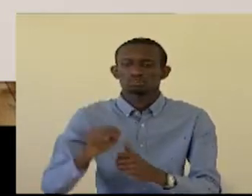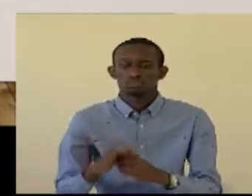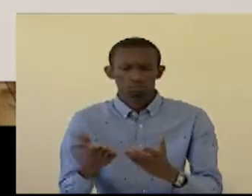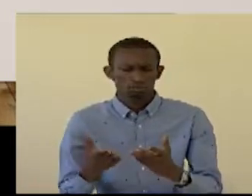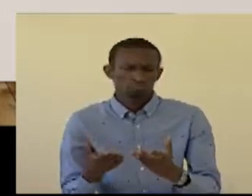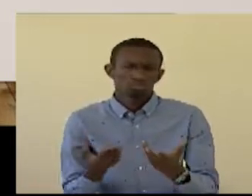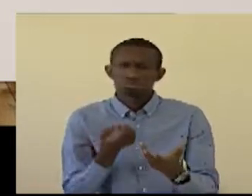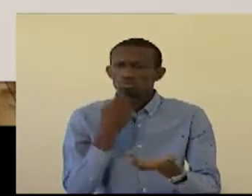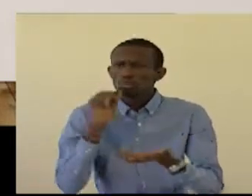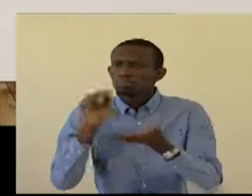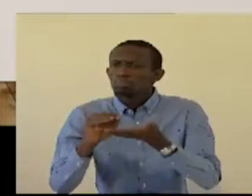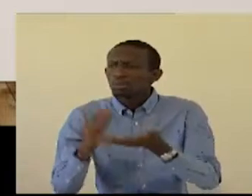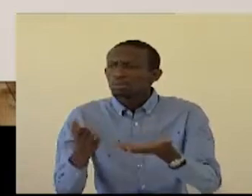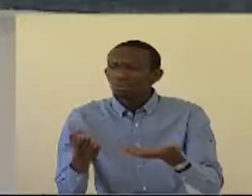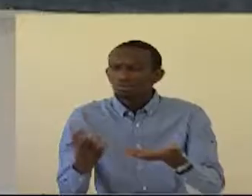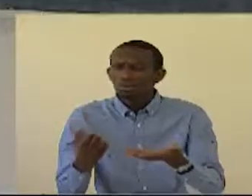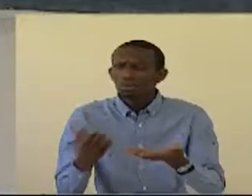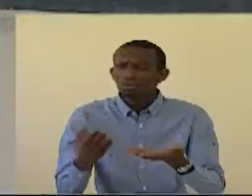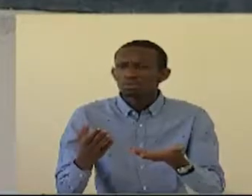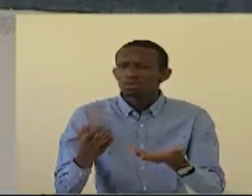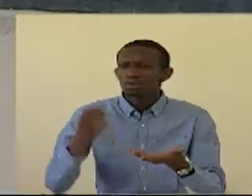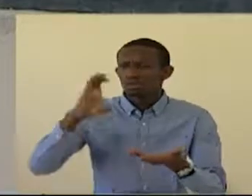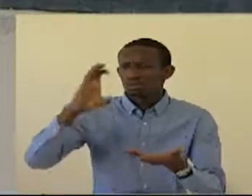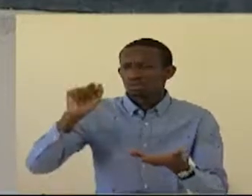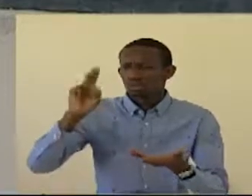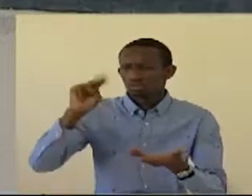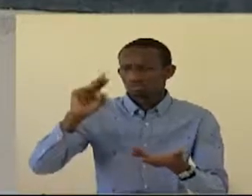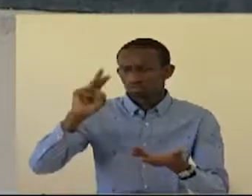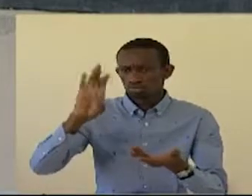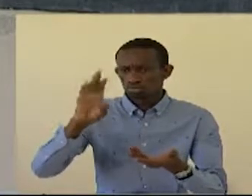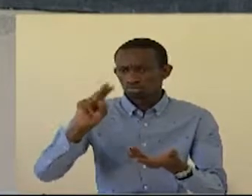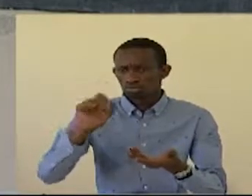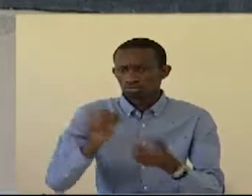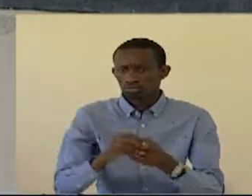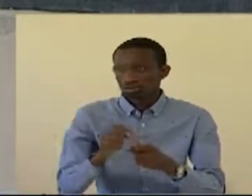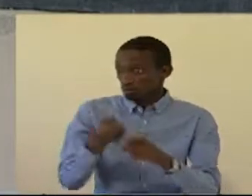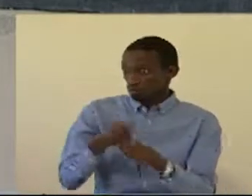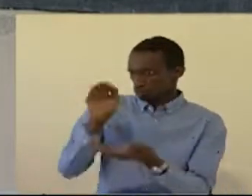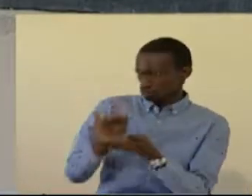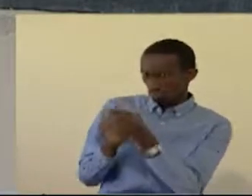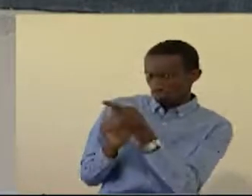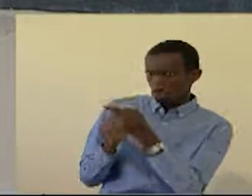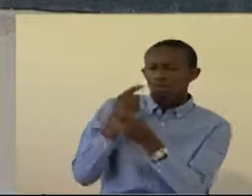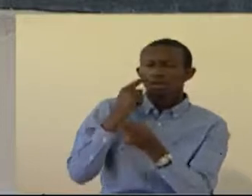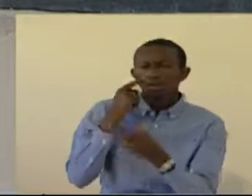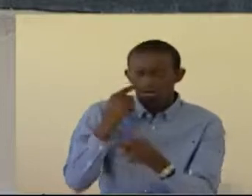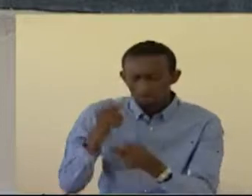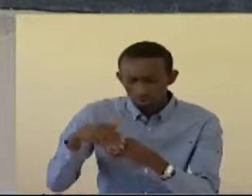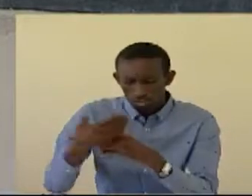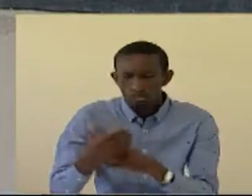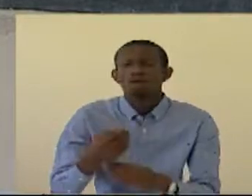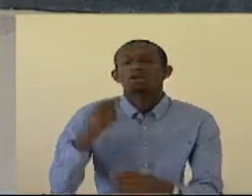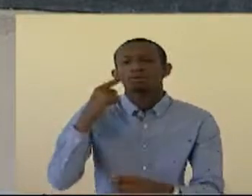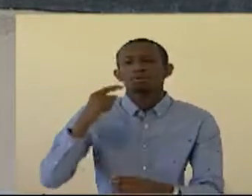it. Reduction of carbonyl compounds. From the reduction, we will get an